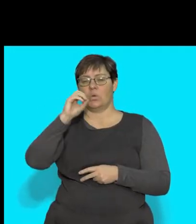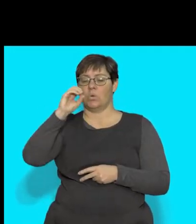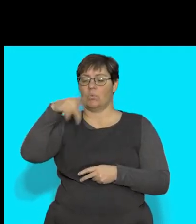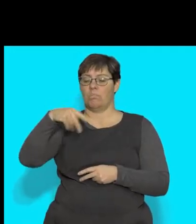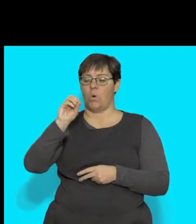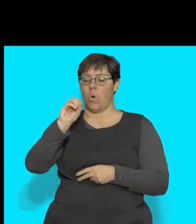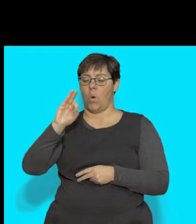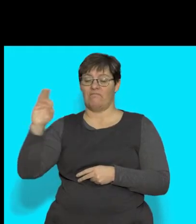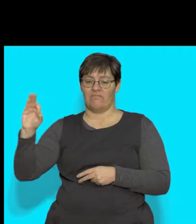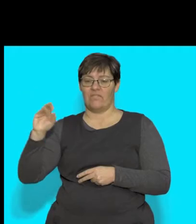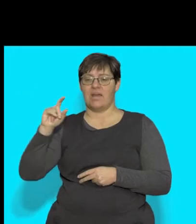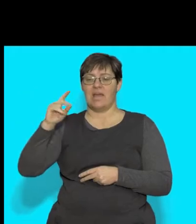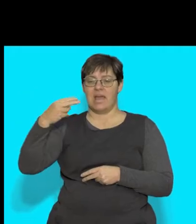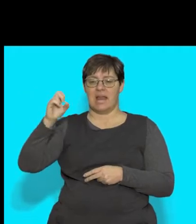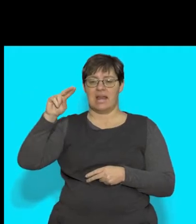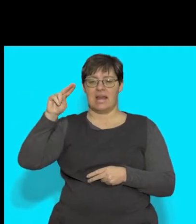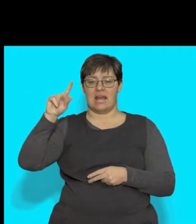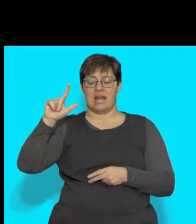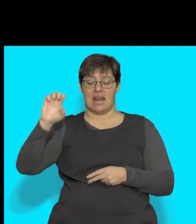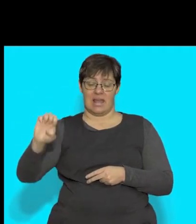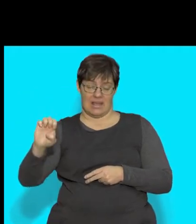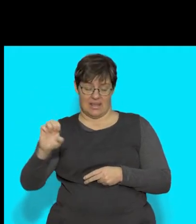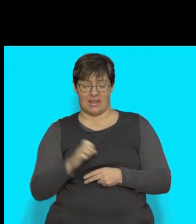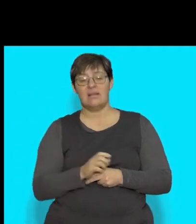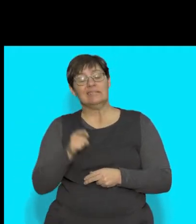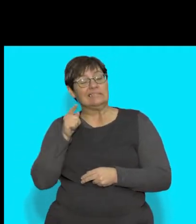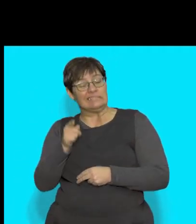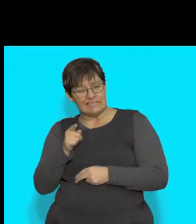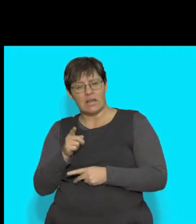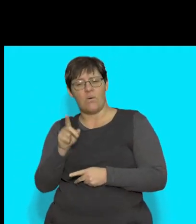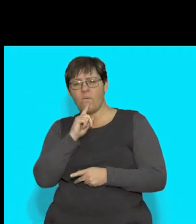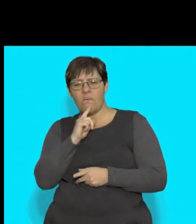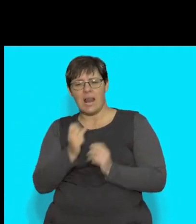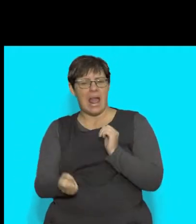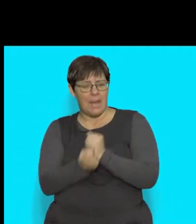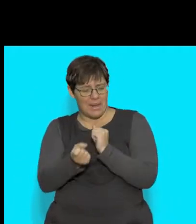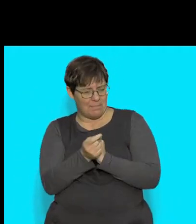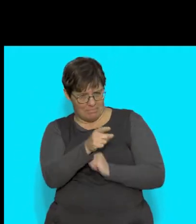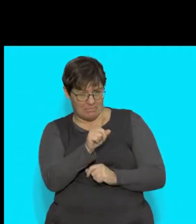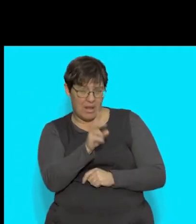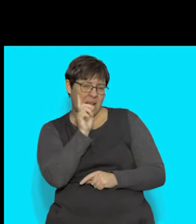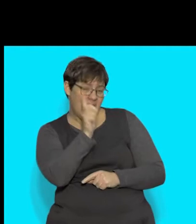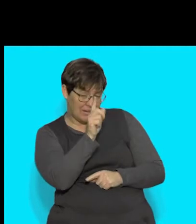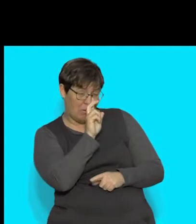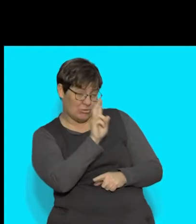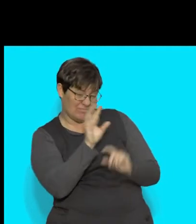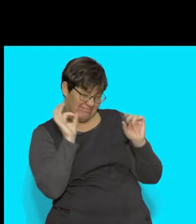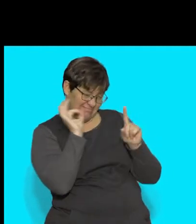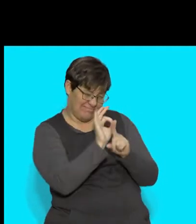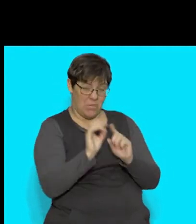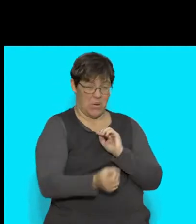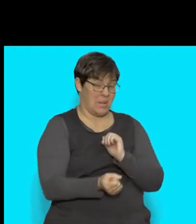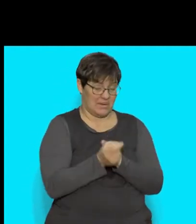is a long tube where lots of things are going to occur, and we'll look at that a little bit later. After the